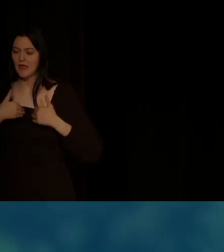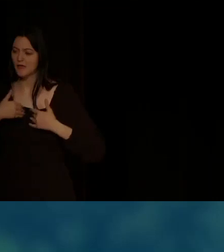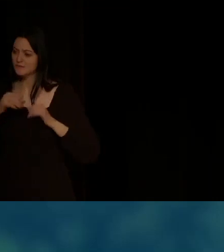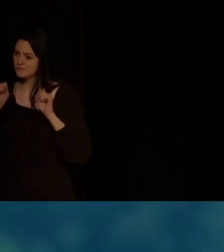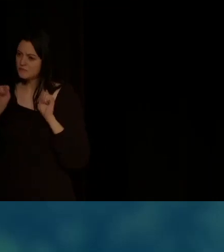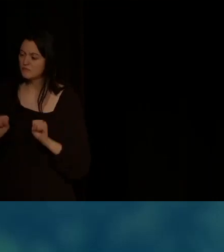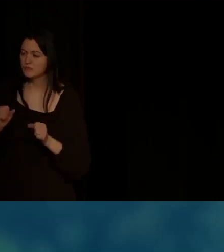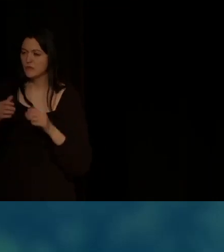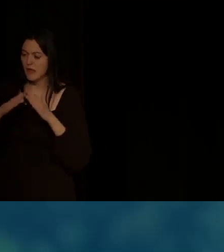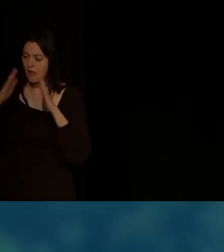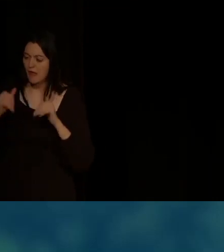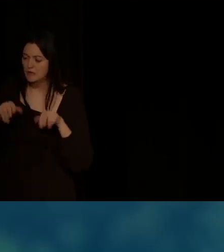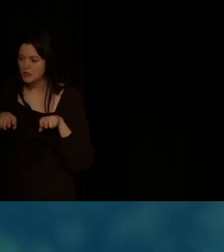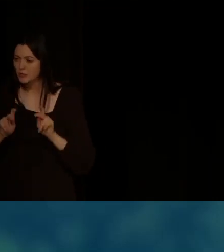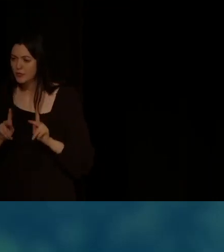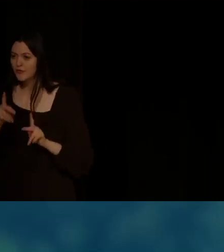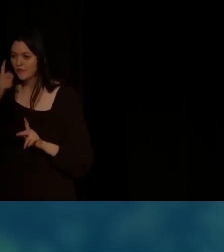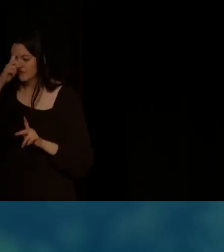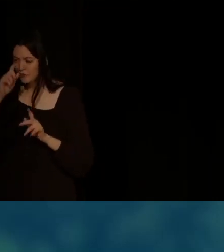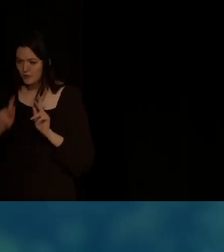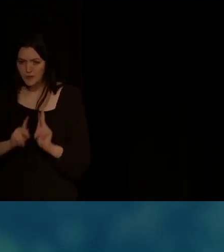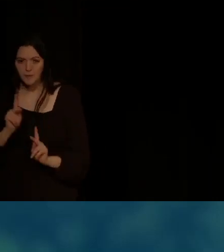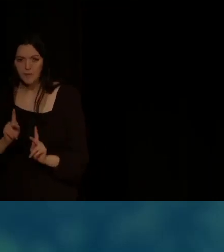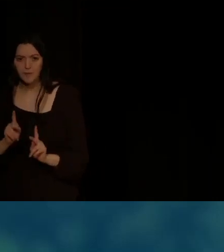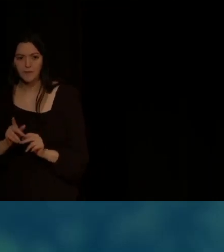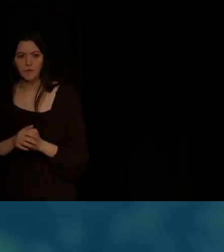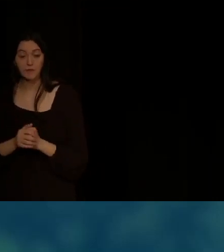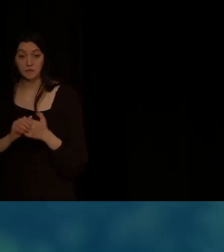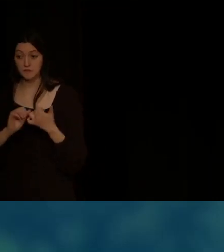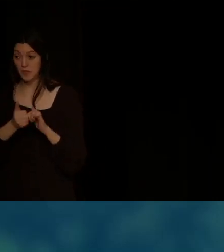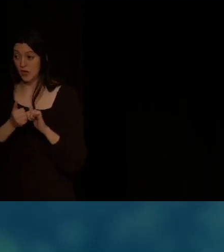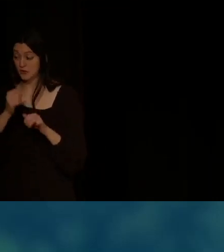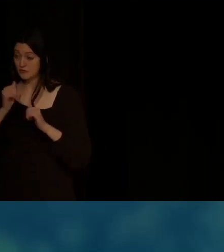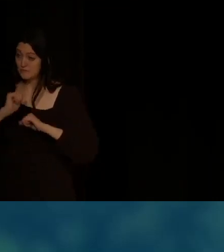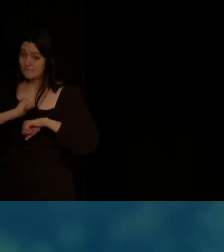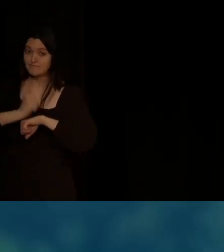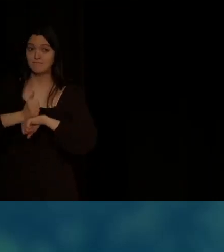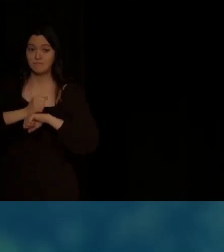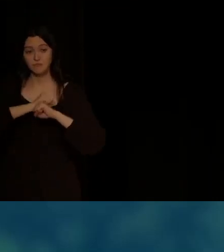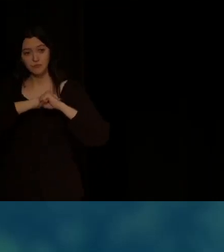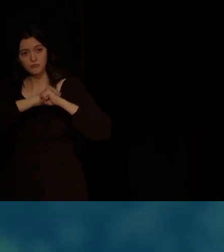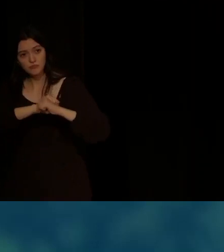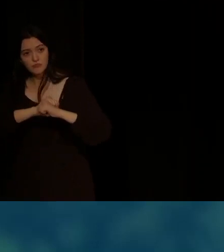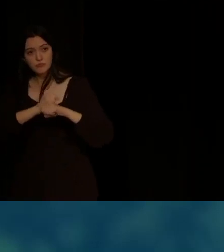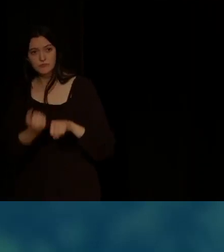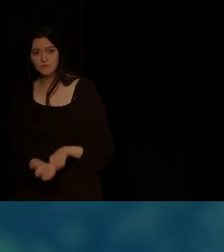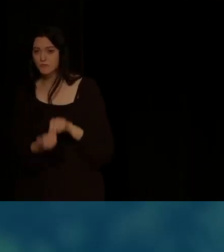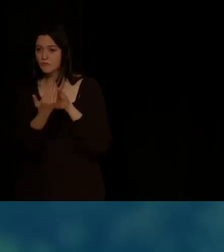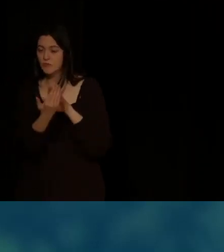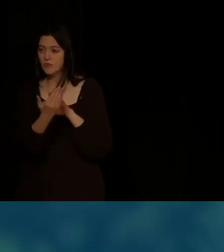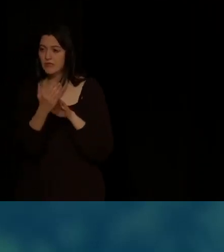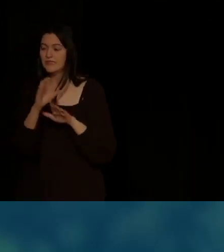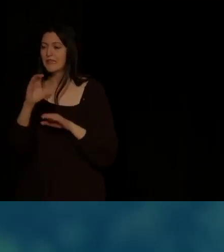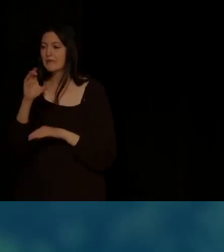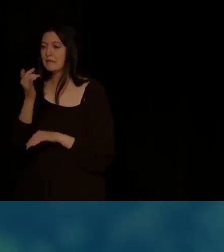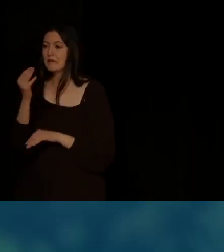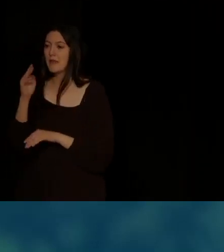housing opportunities for our residents? How can we build resilience in the face of the climate